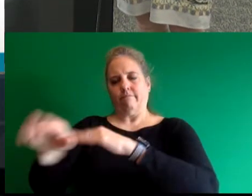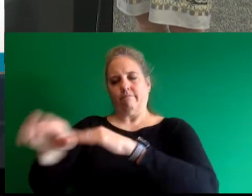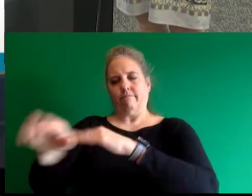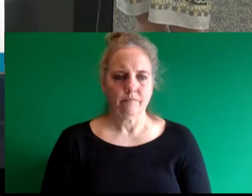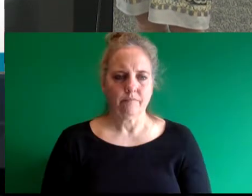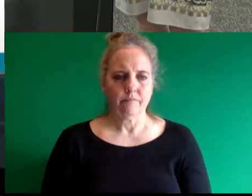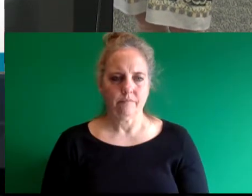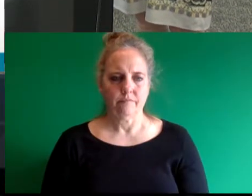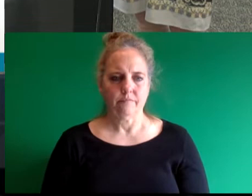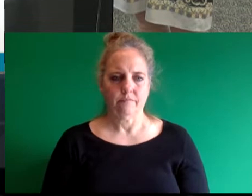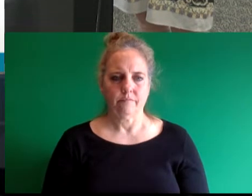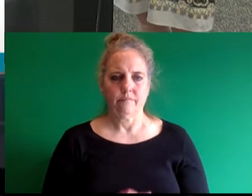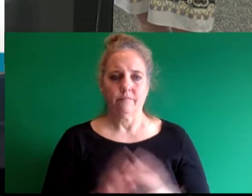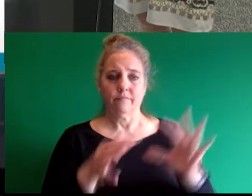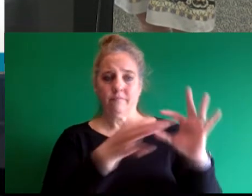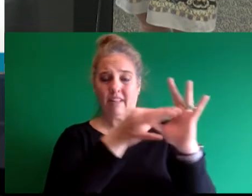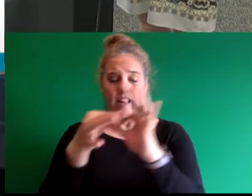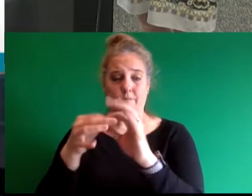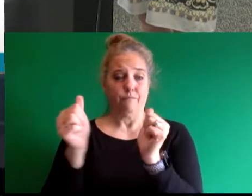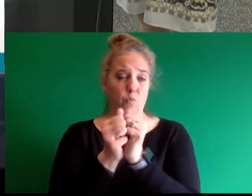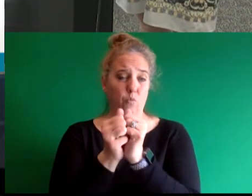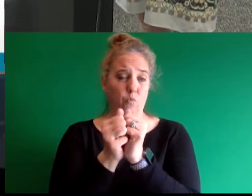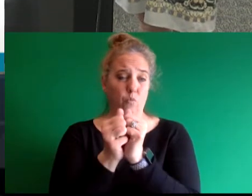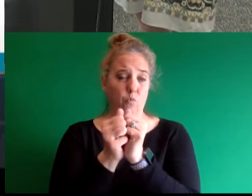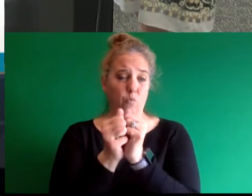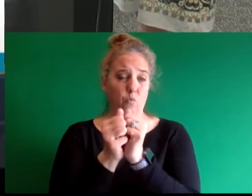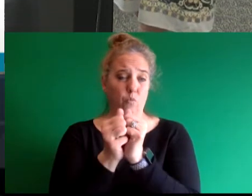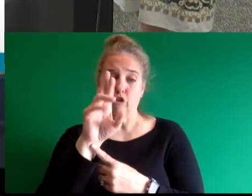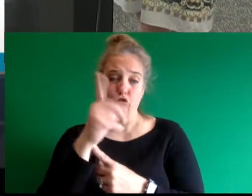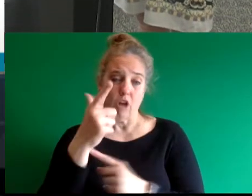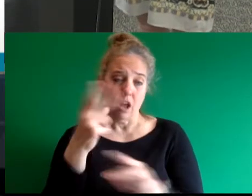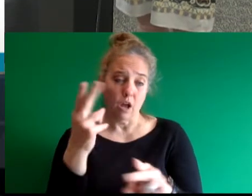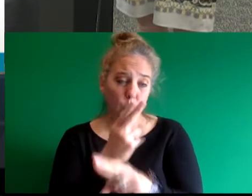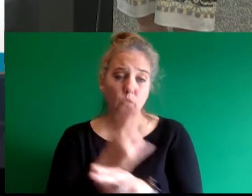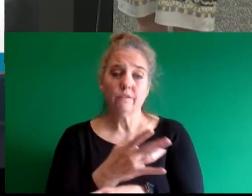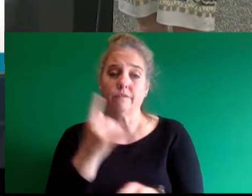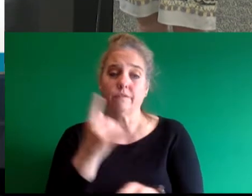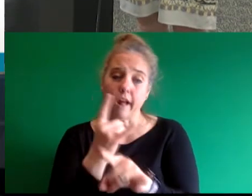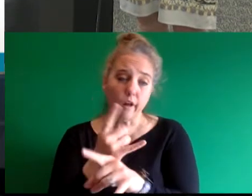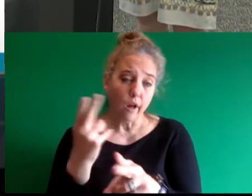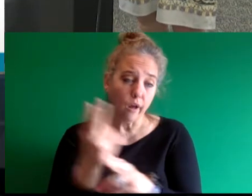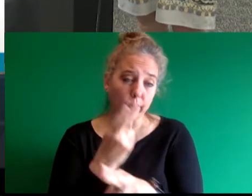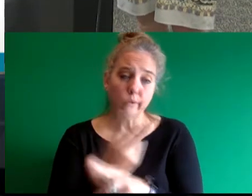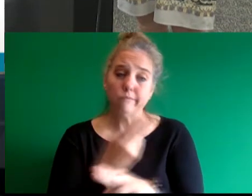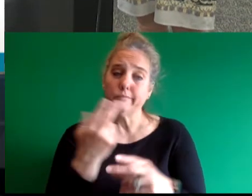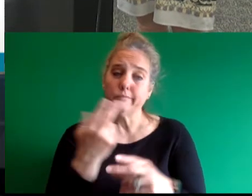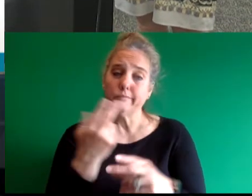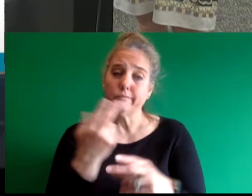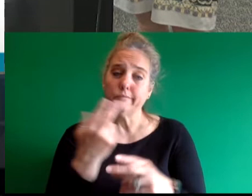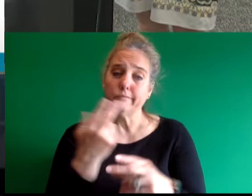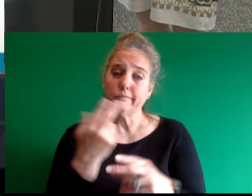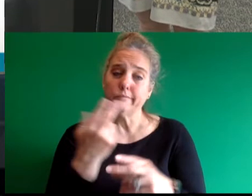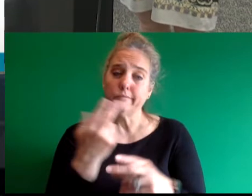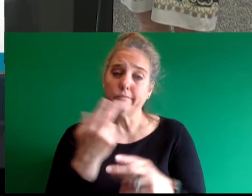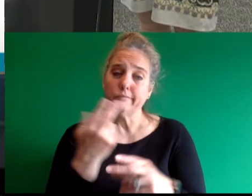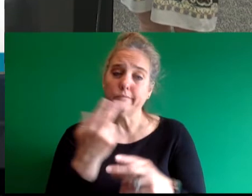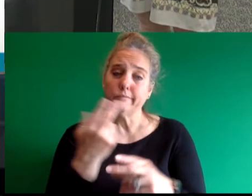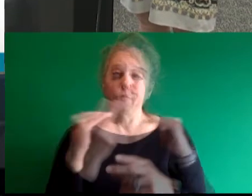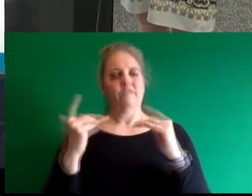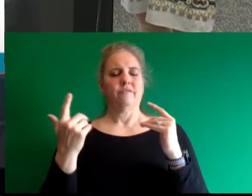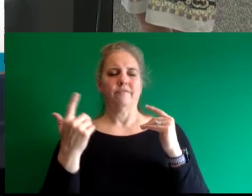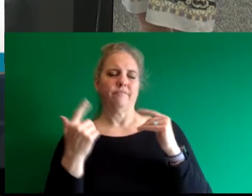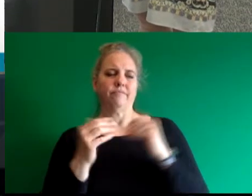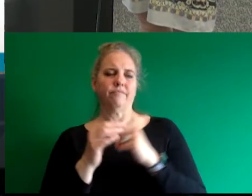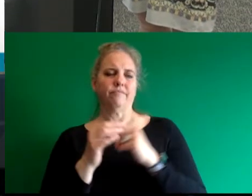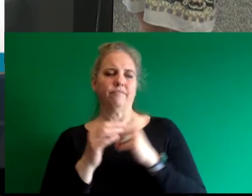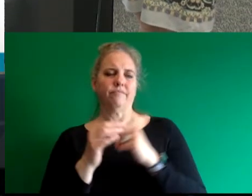our justice system and jail population, vulnerable populations in the community. We